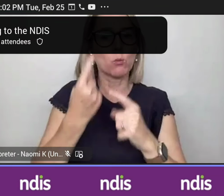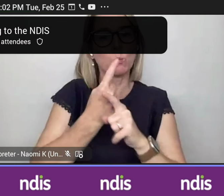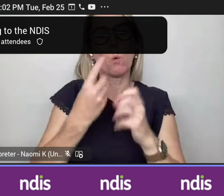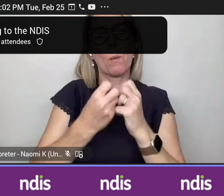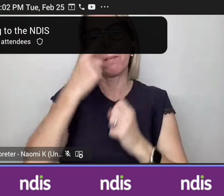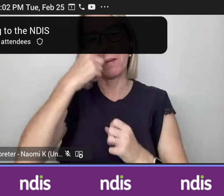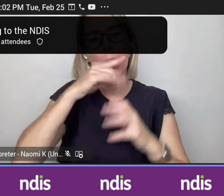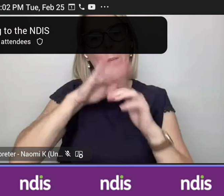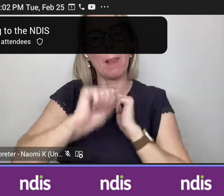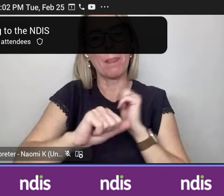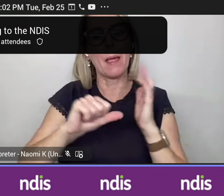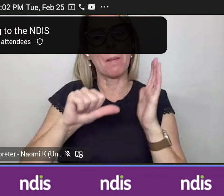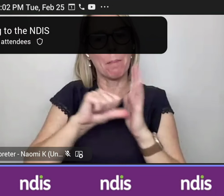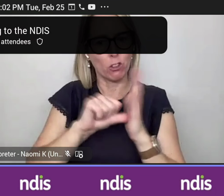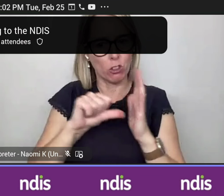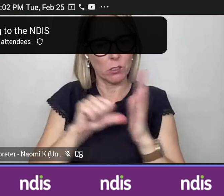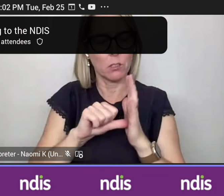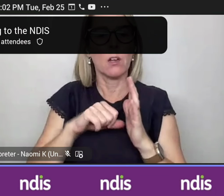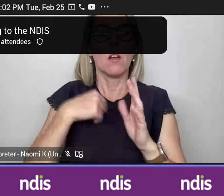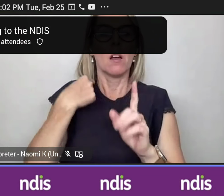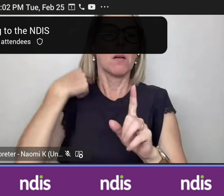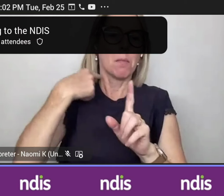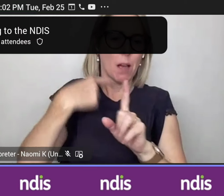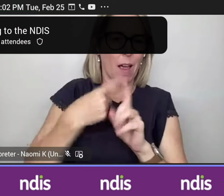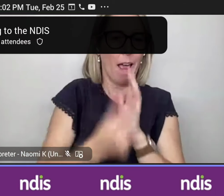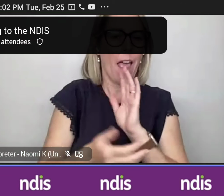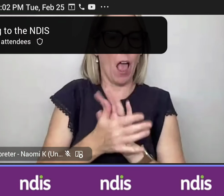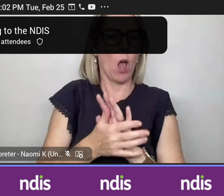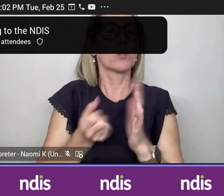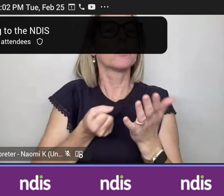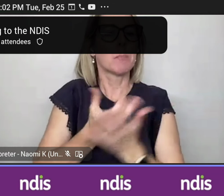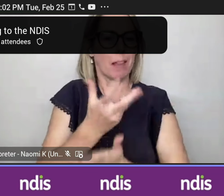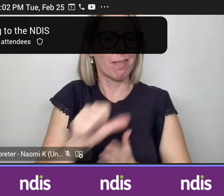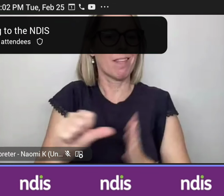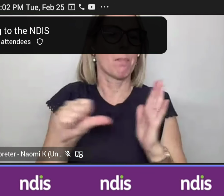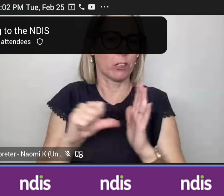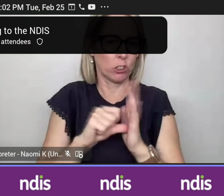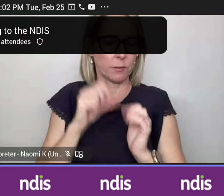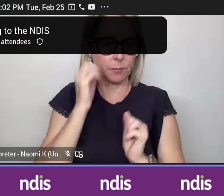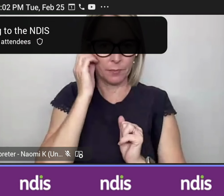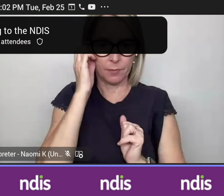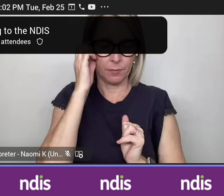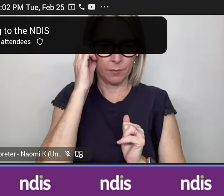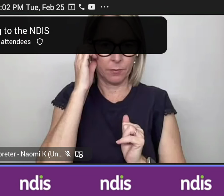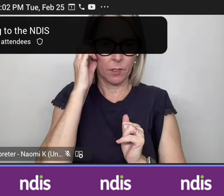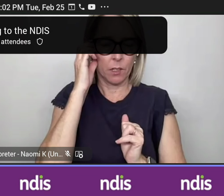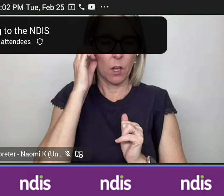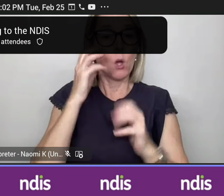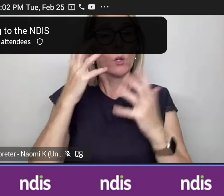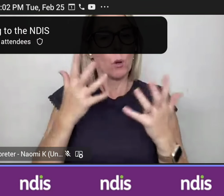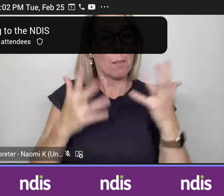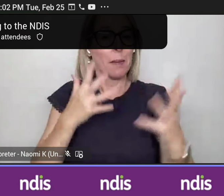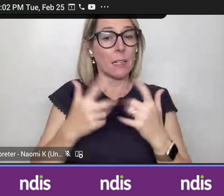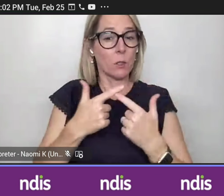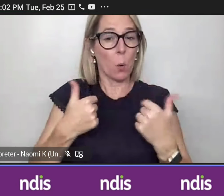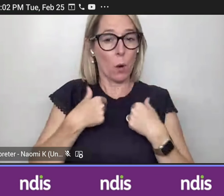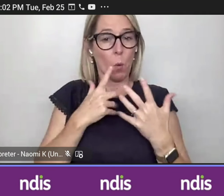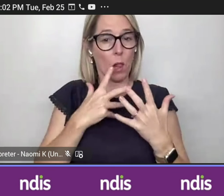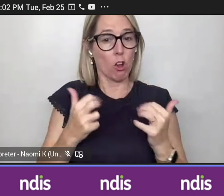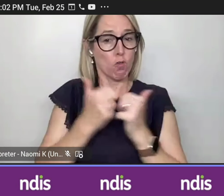budgets and how they can use their budgets. So this includes agreeing how participants can provide